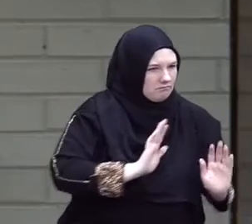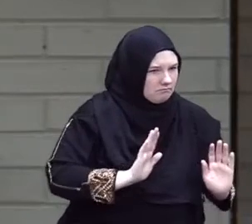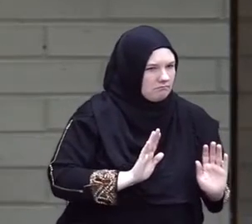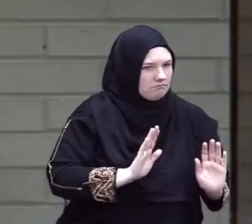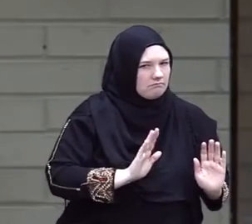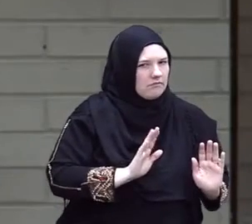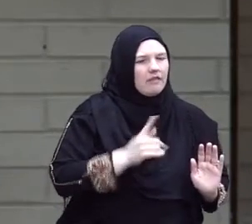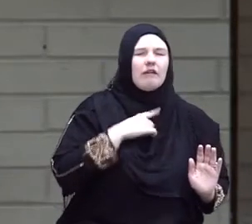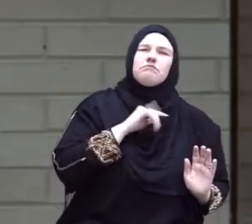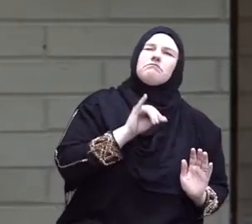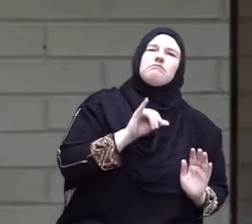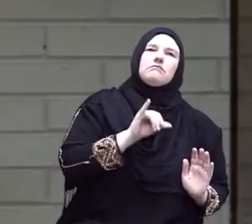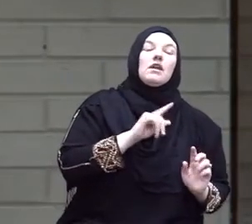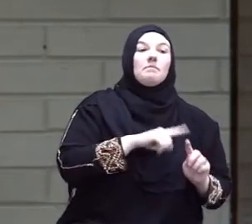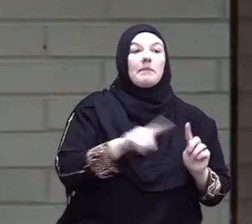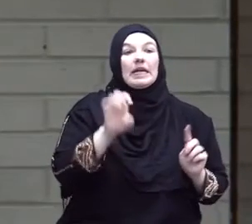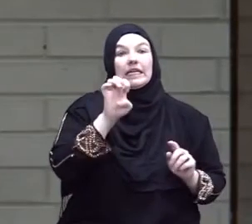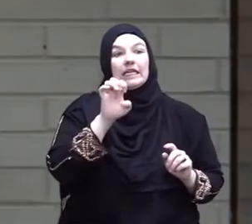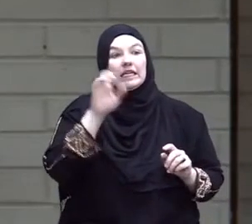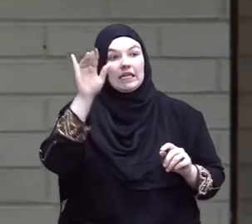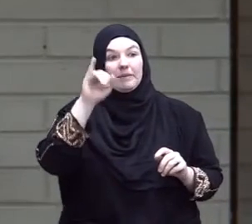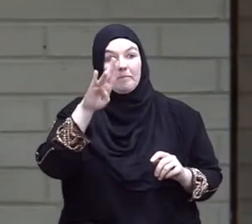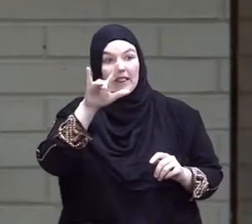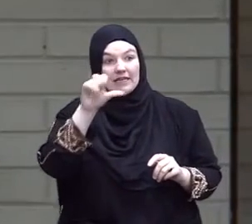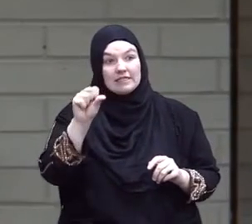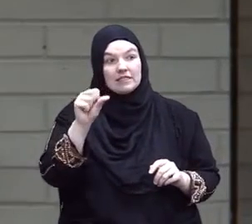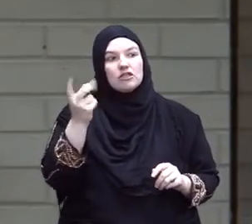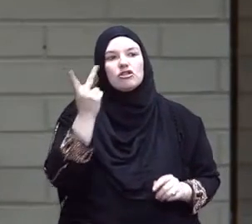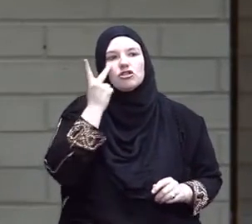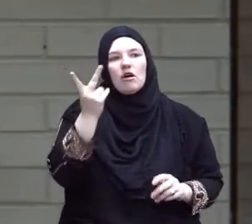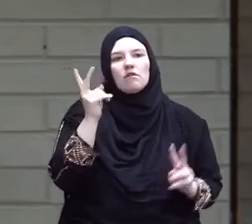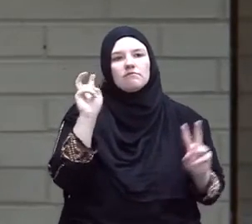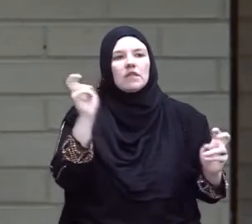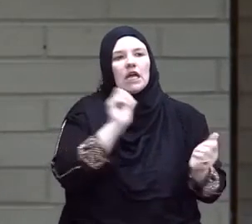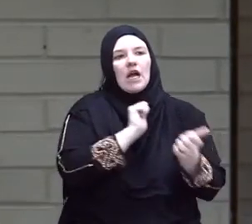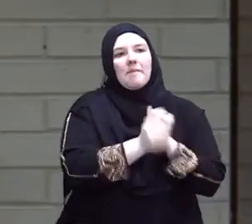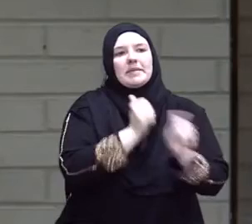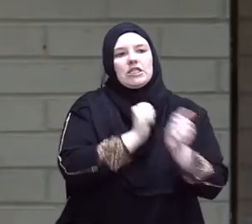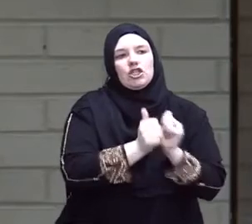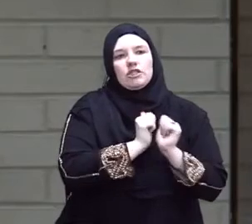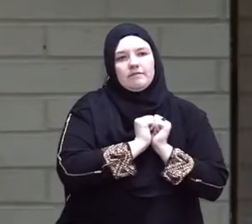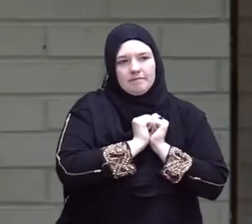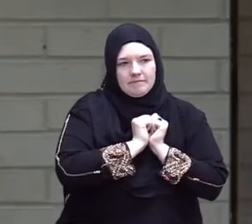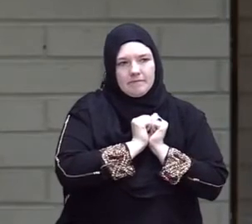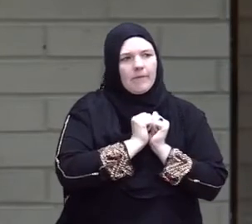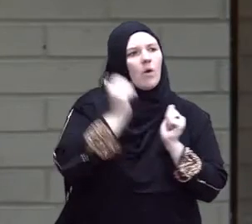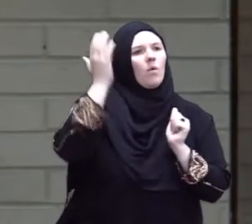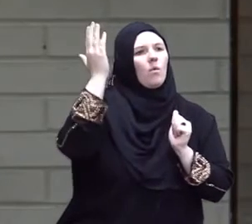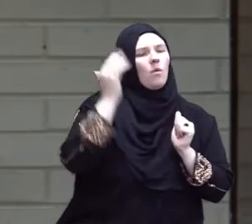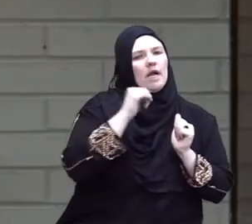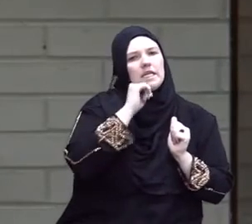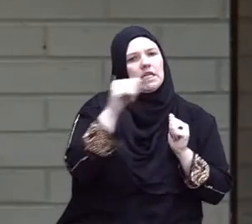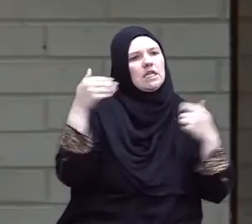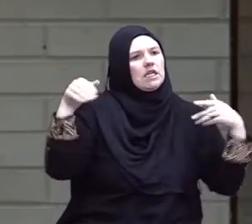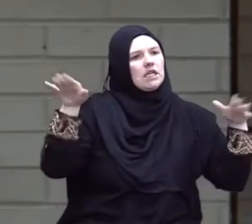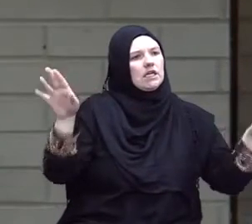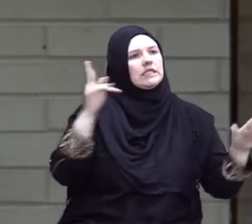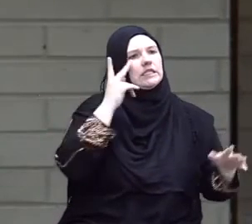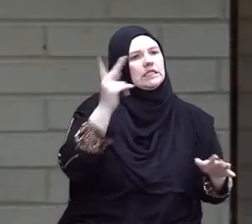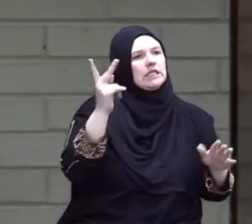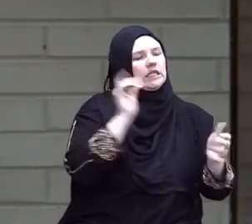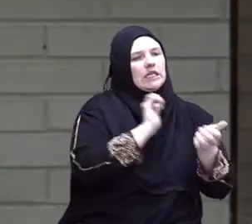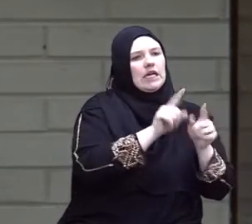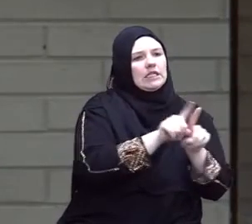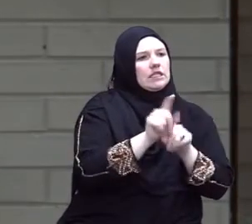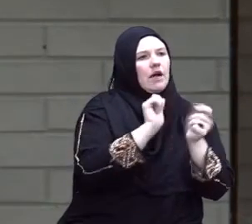Iblis saw a competition with that new creature. Why didn't the angels see man